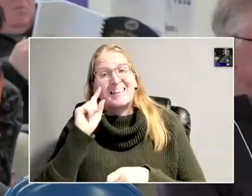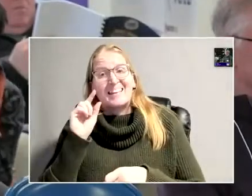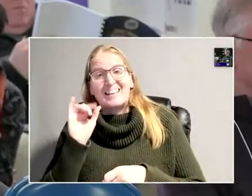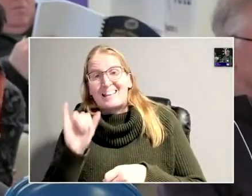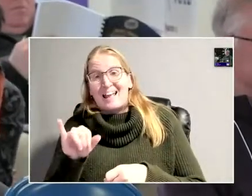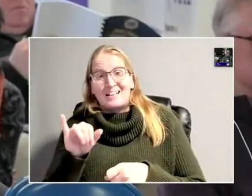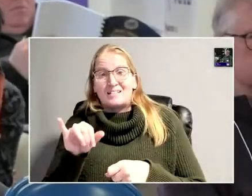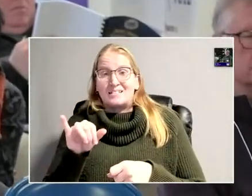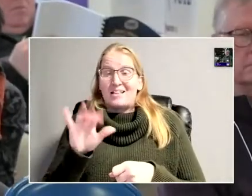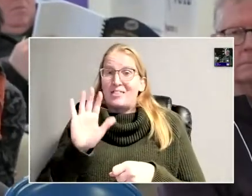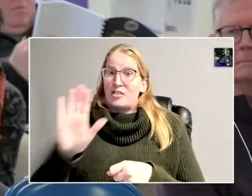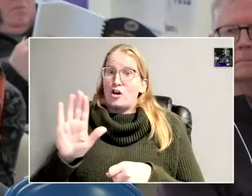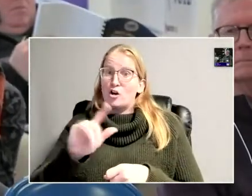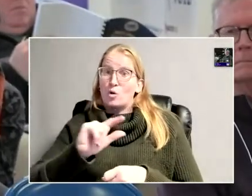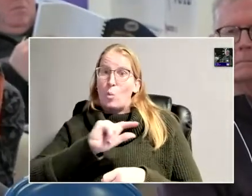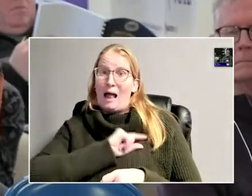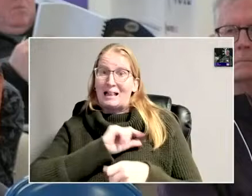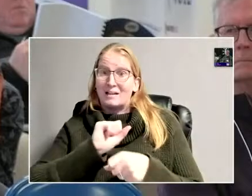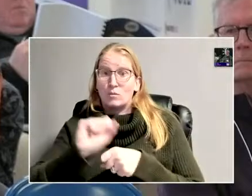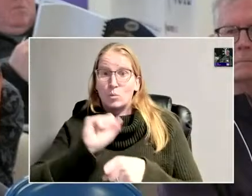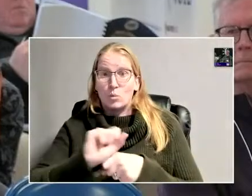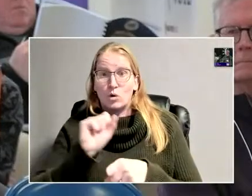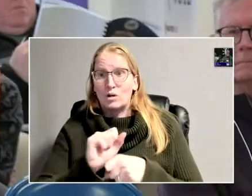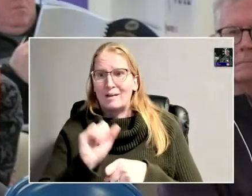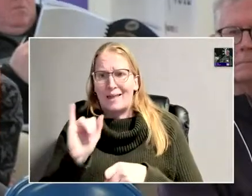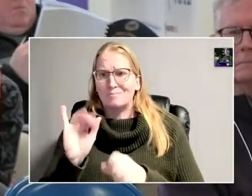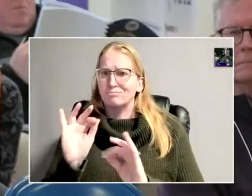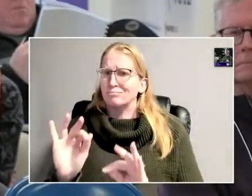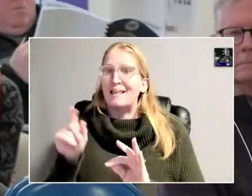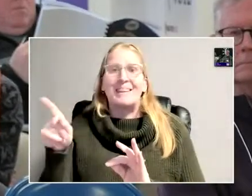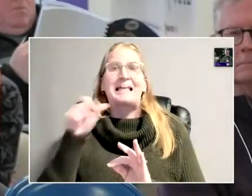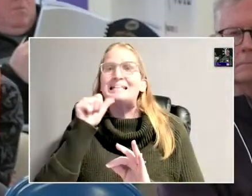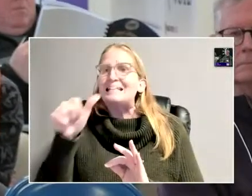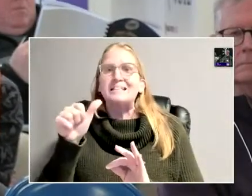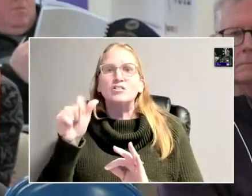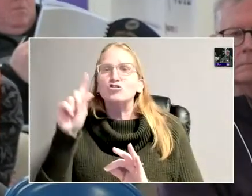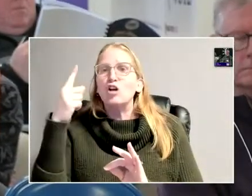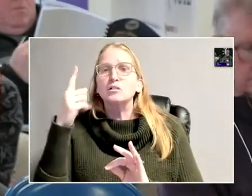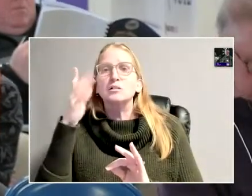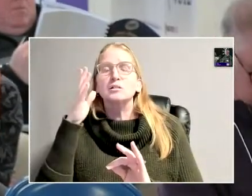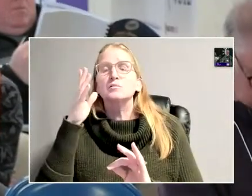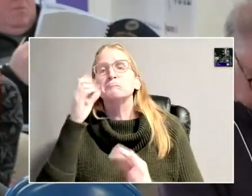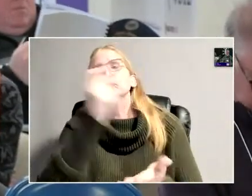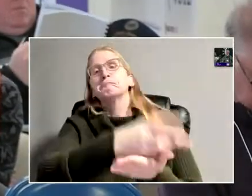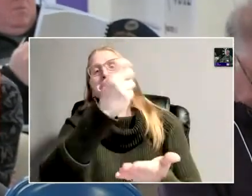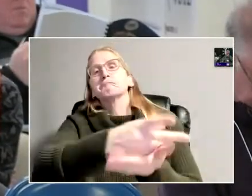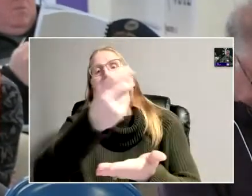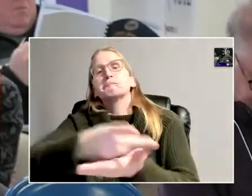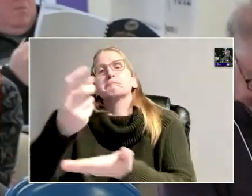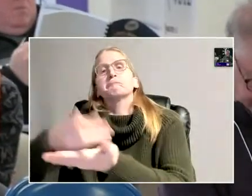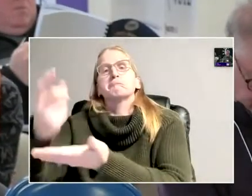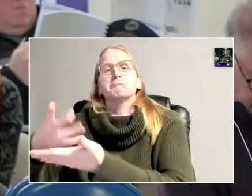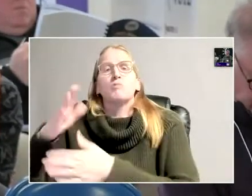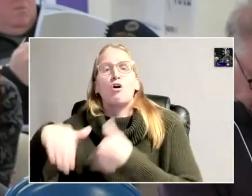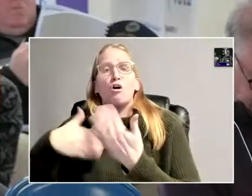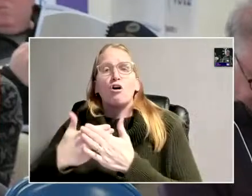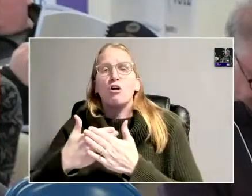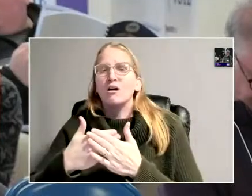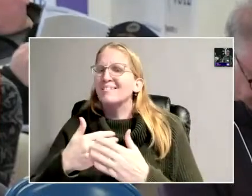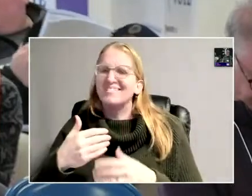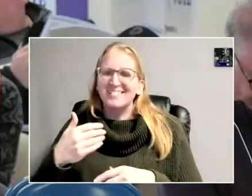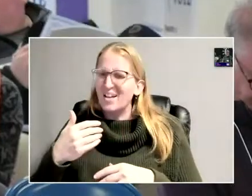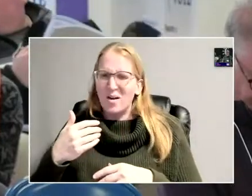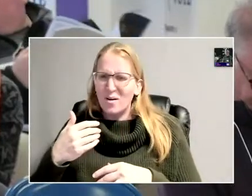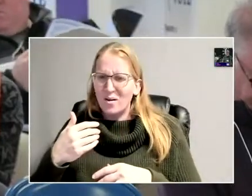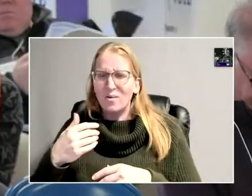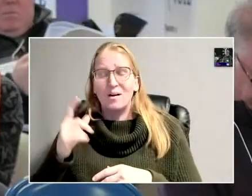work that they did not um just give everybody everything they asked for um I think it's to our credit that we gave them